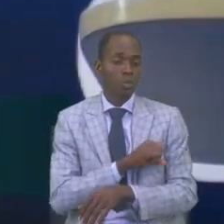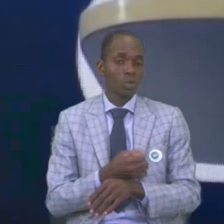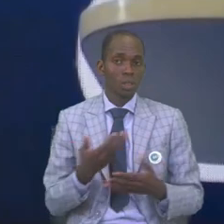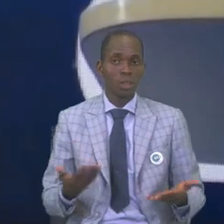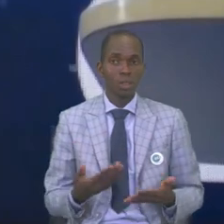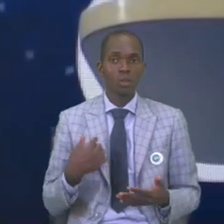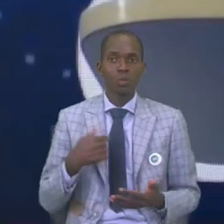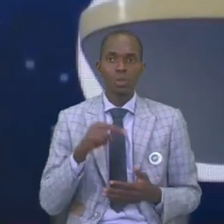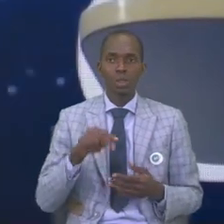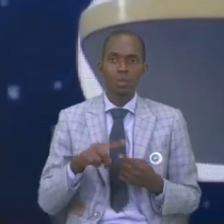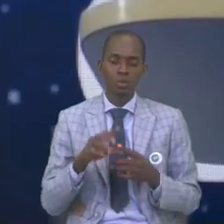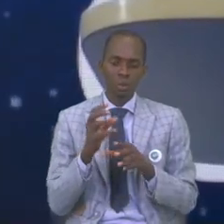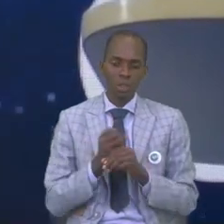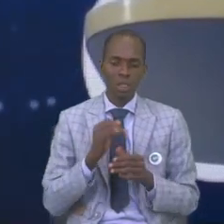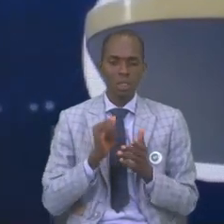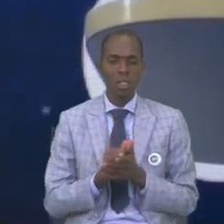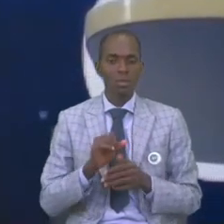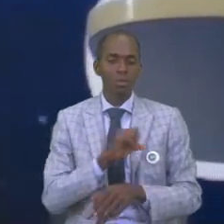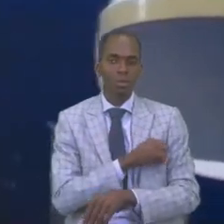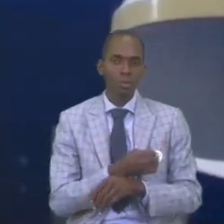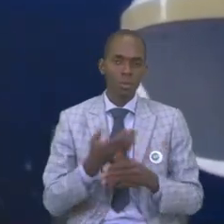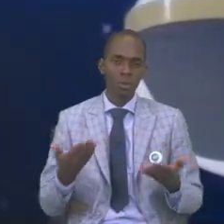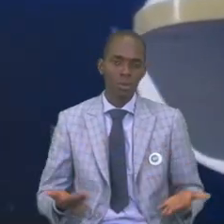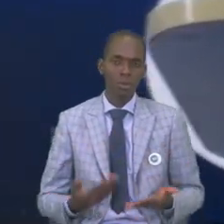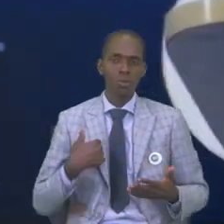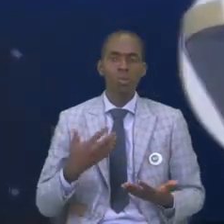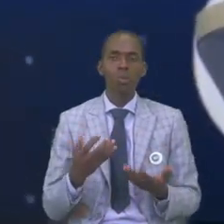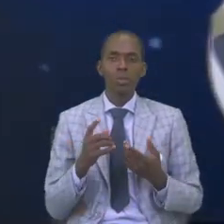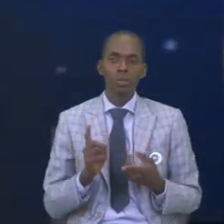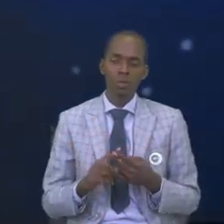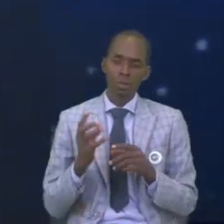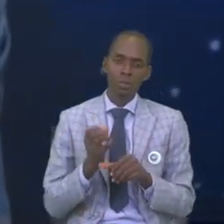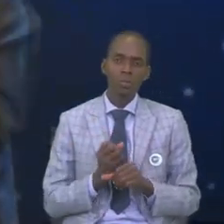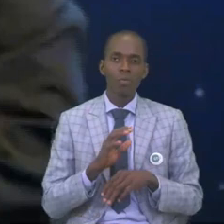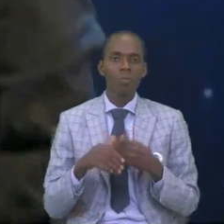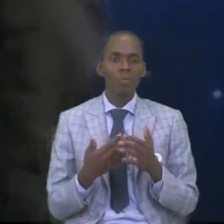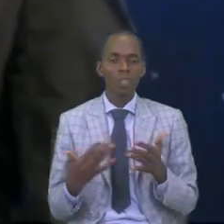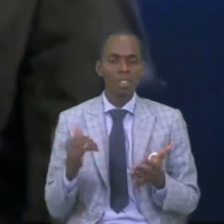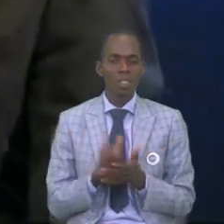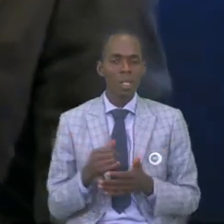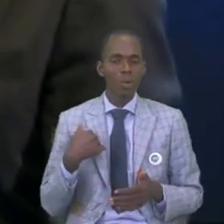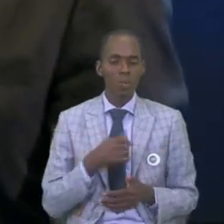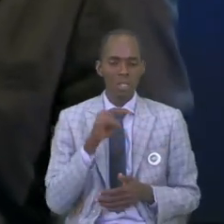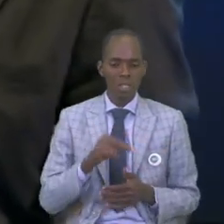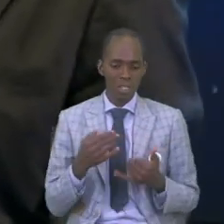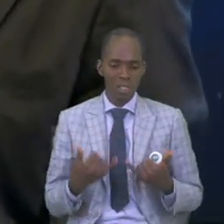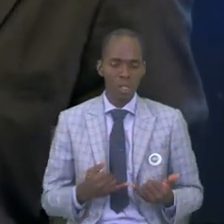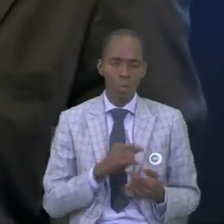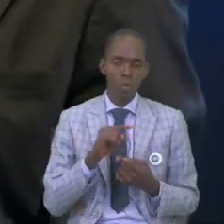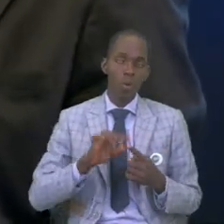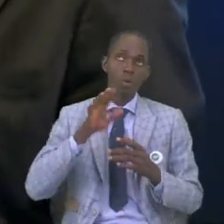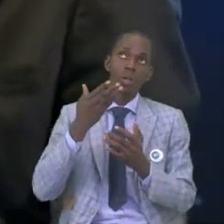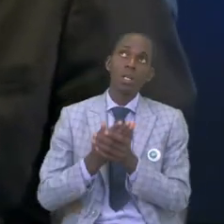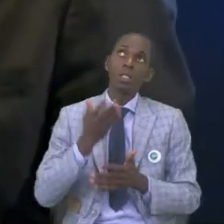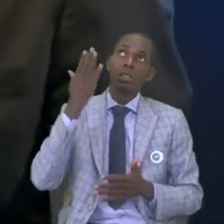to inherit that strength here. We want to inherit some of these things that we need now. When we get over there to